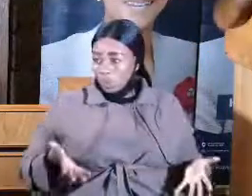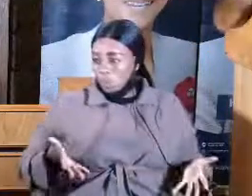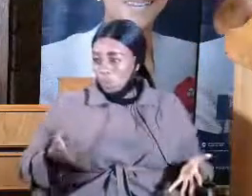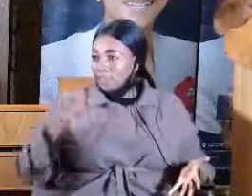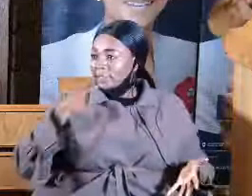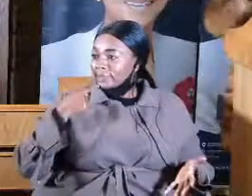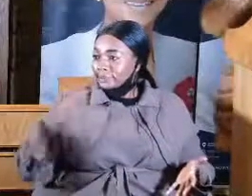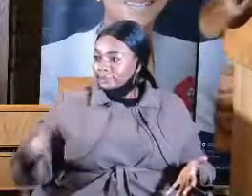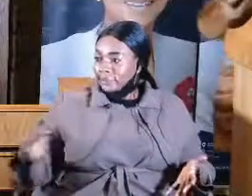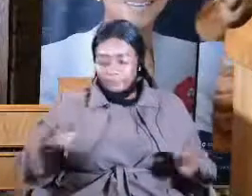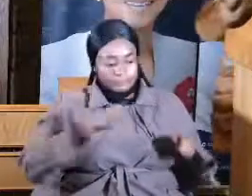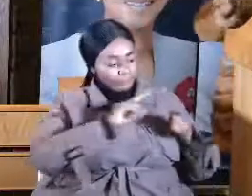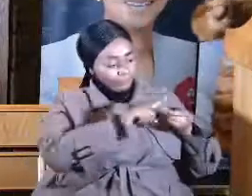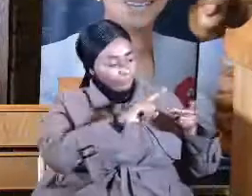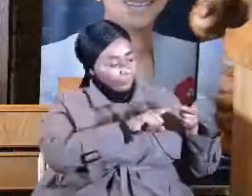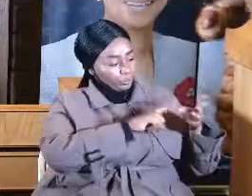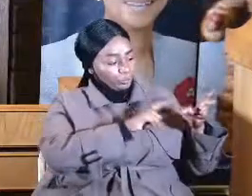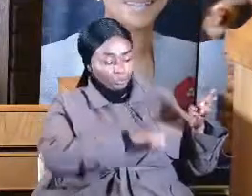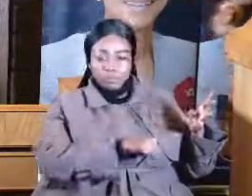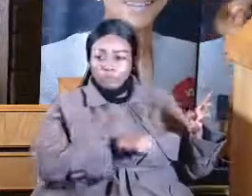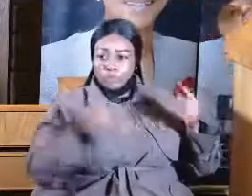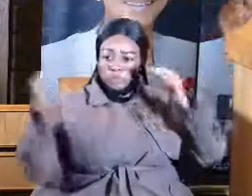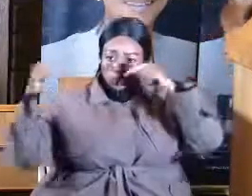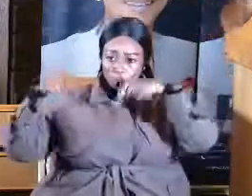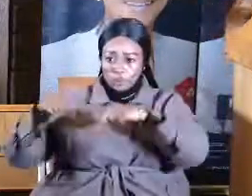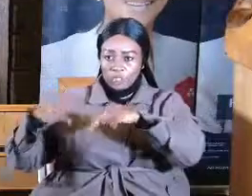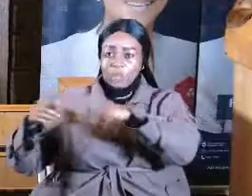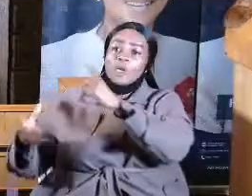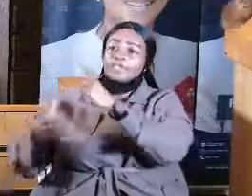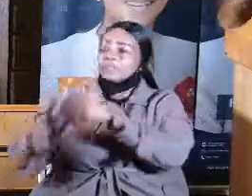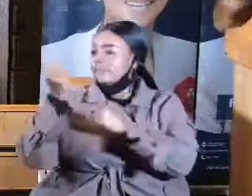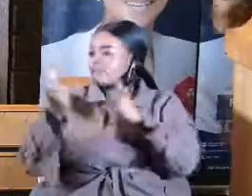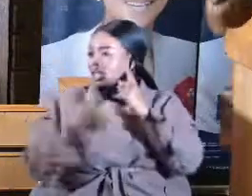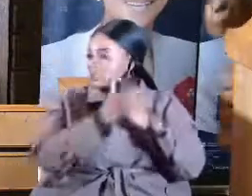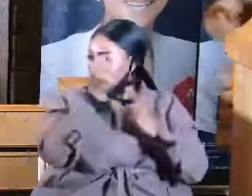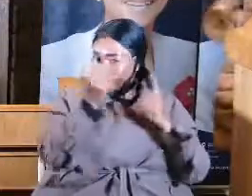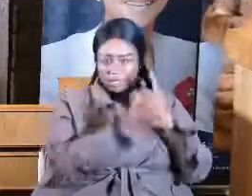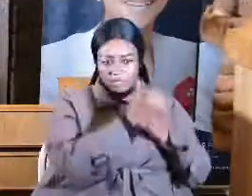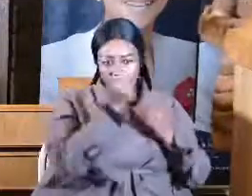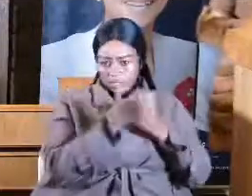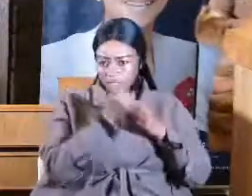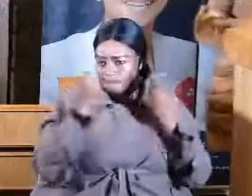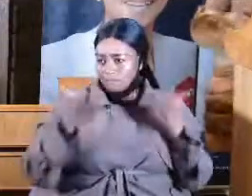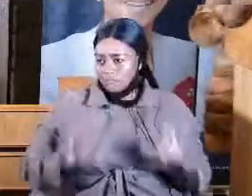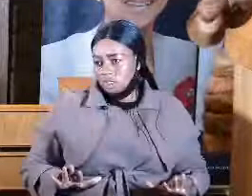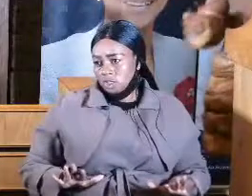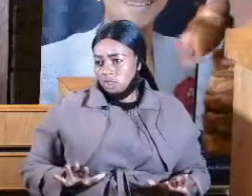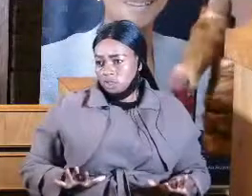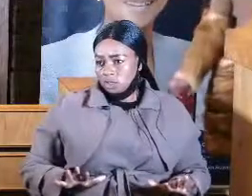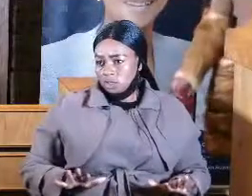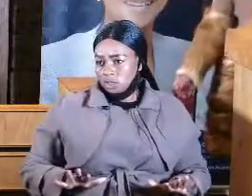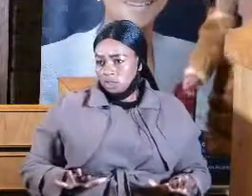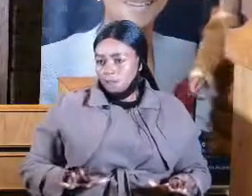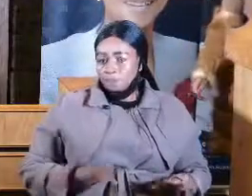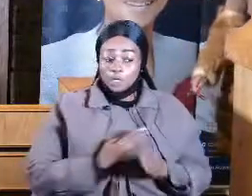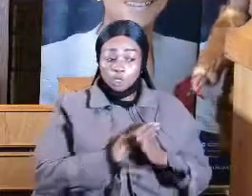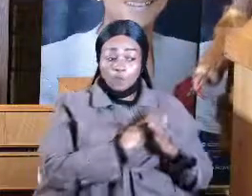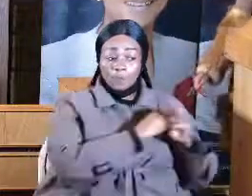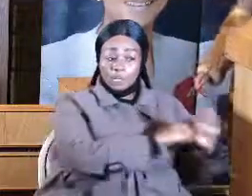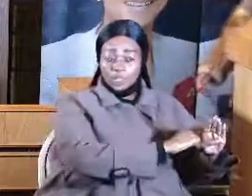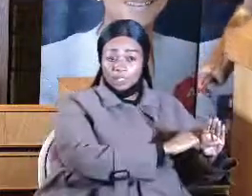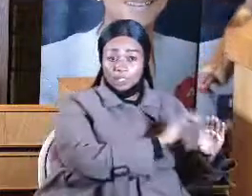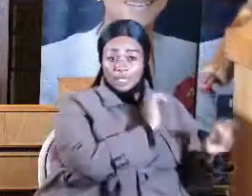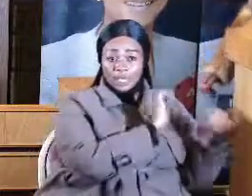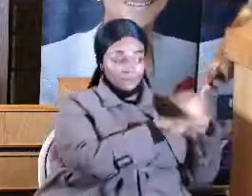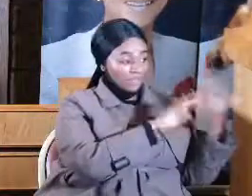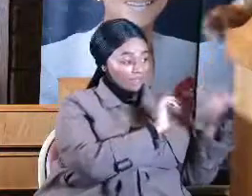are the things that we push for. And today, our children are eating from those fruits. The prevention and combating of trafficking